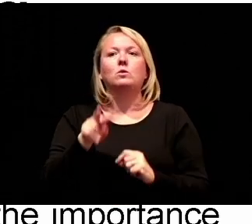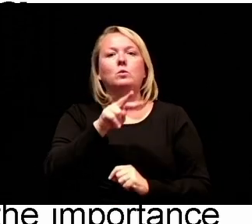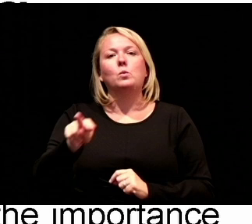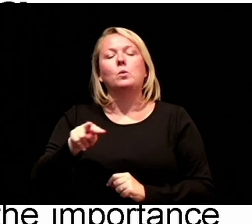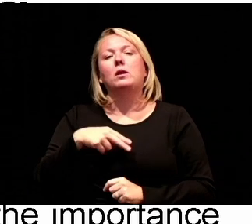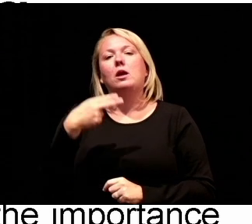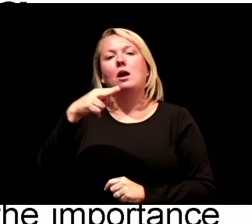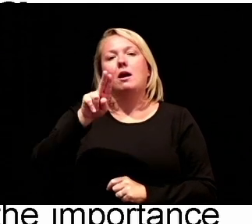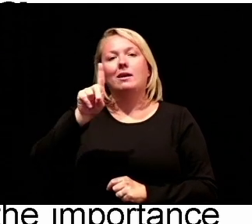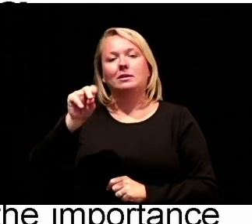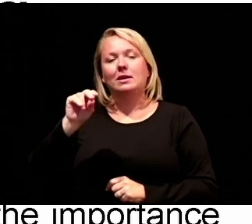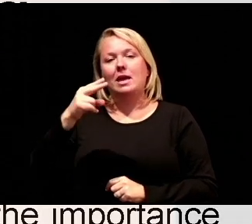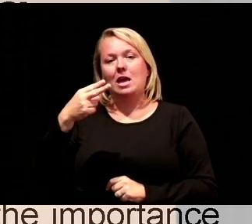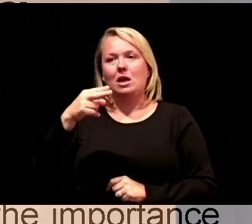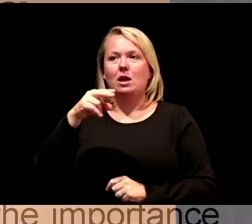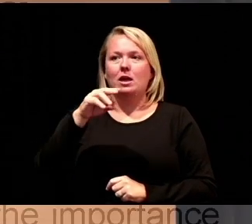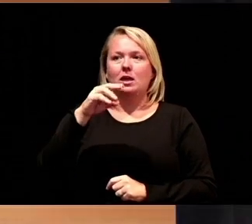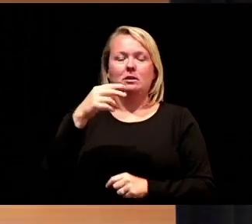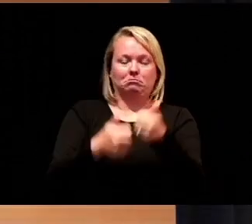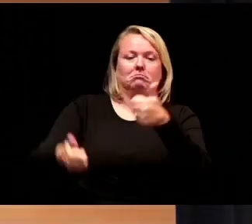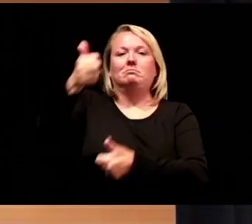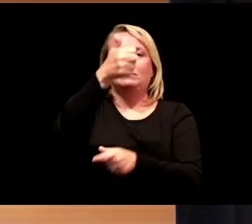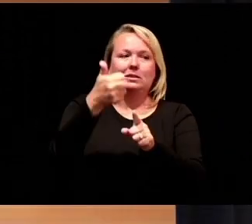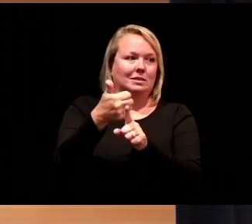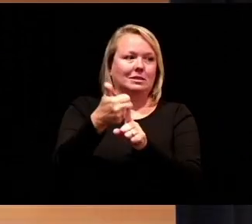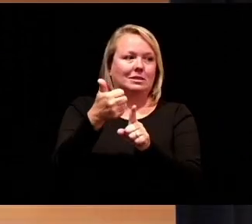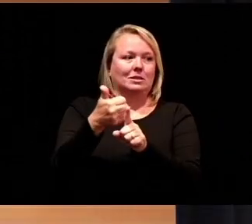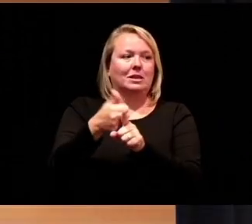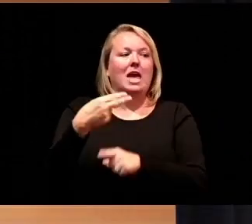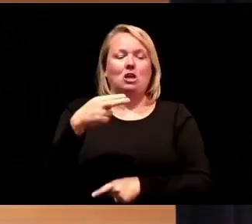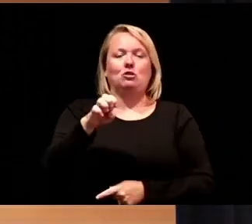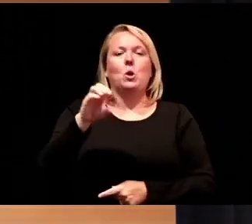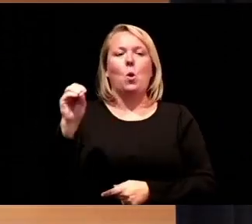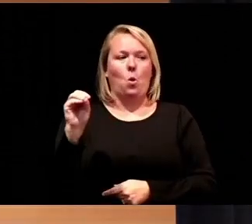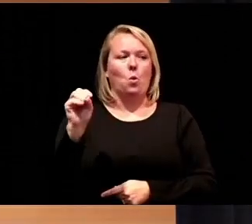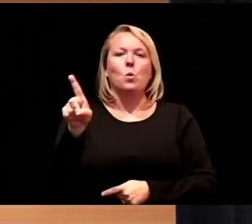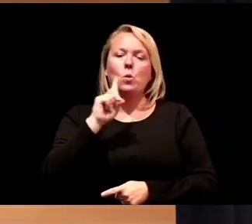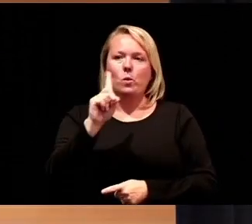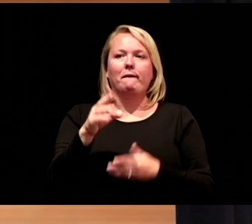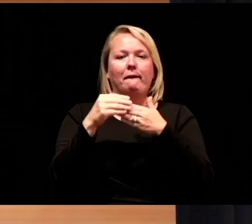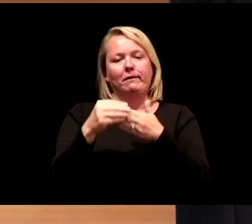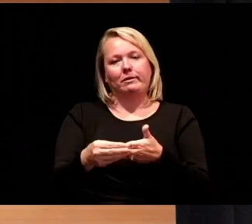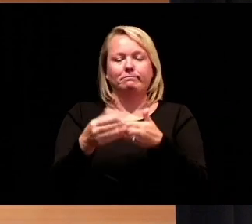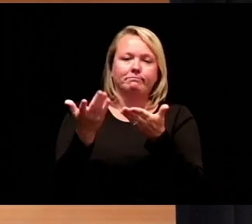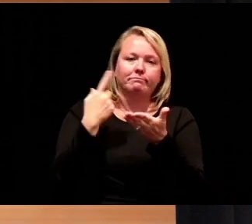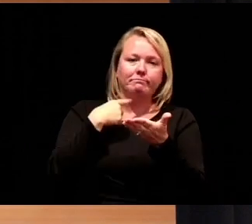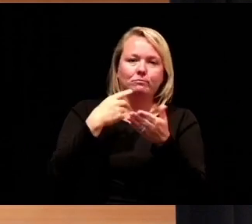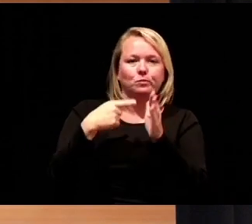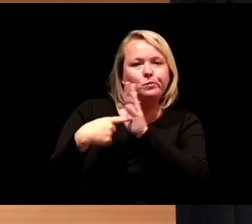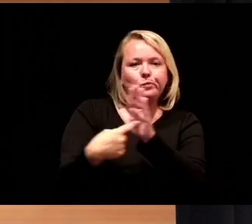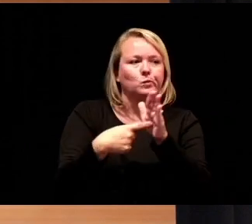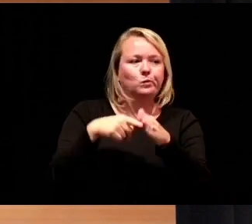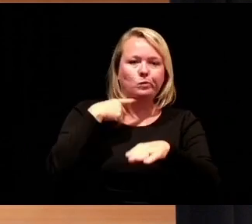Well, okay, so I think I can say that the administration at the time,